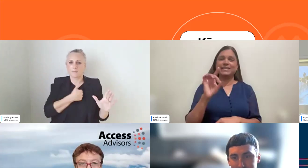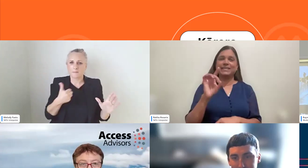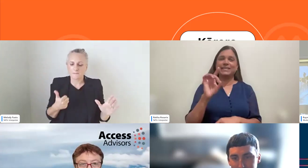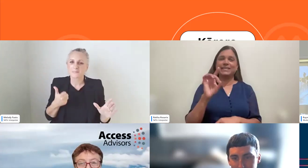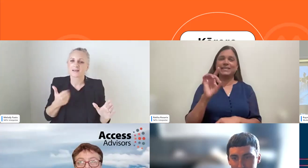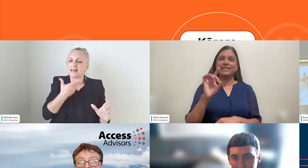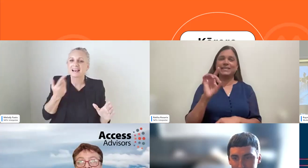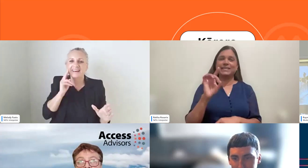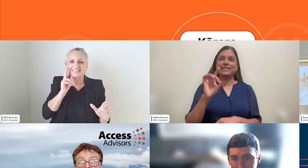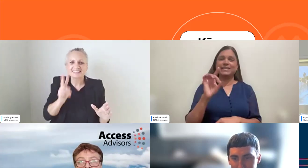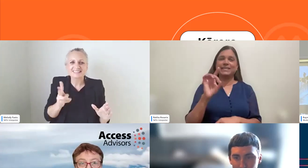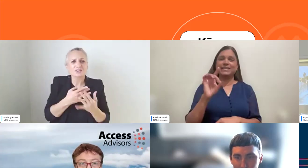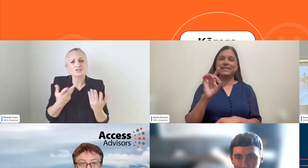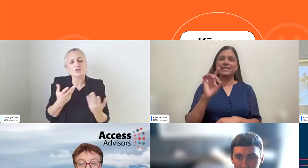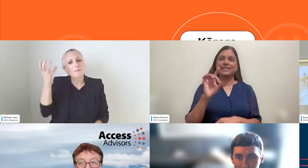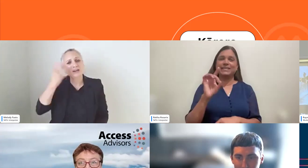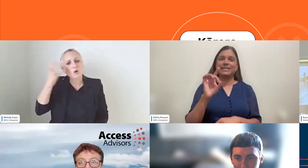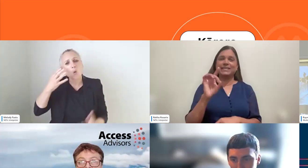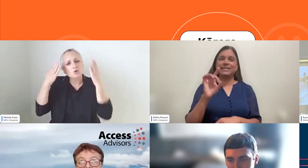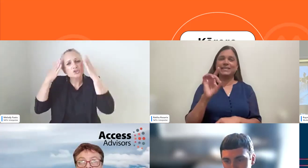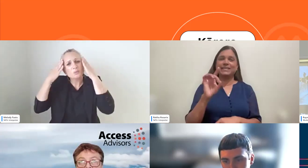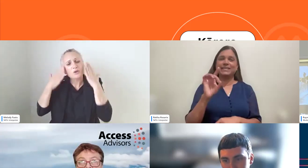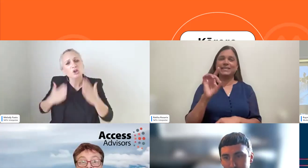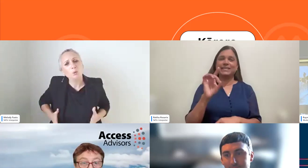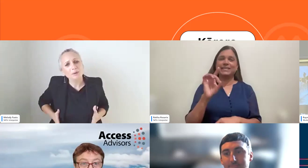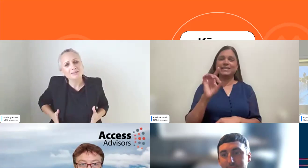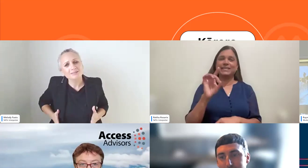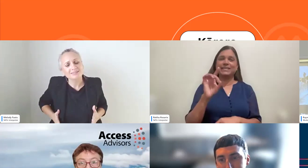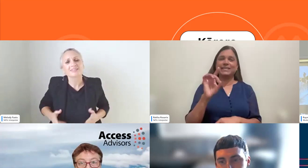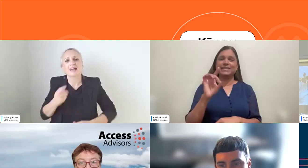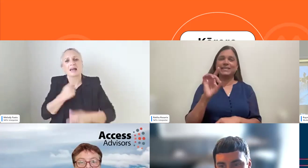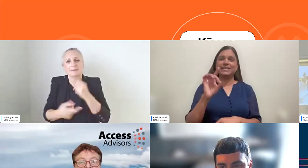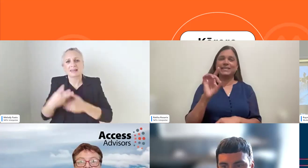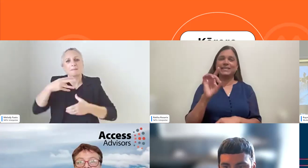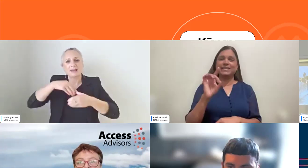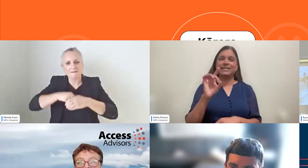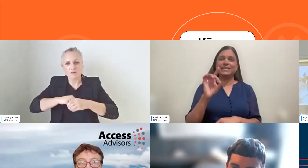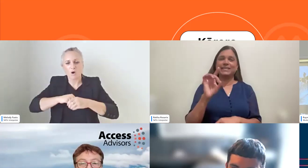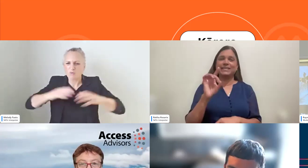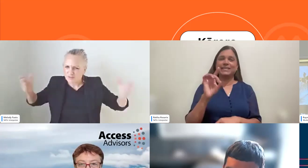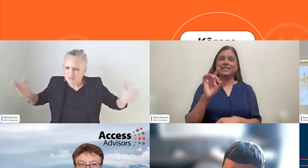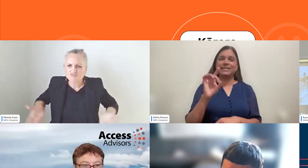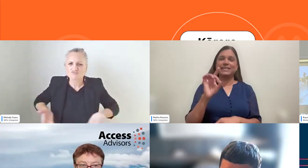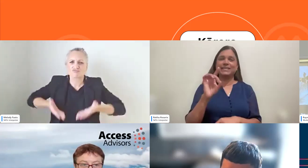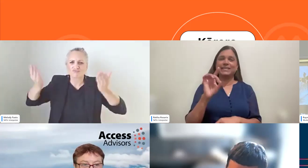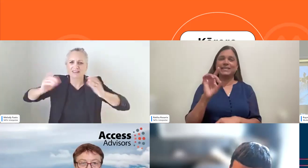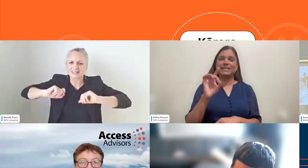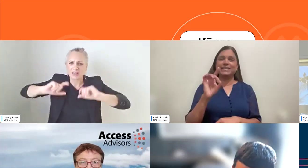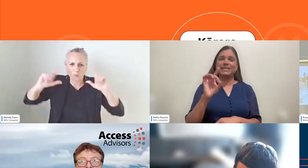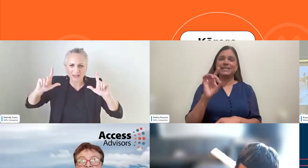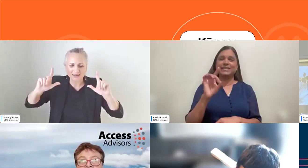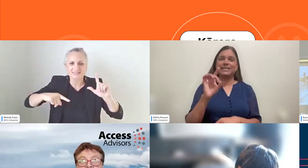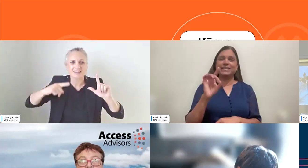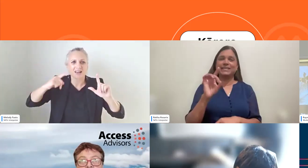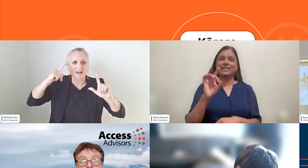awesome humans getting involved and raising that awareness. I think to everybody's